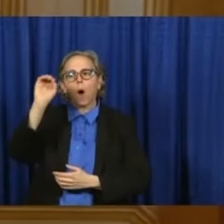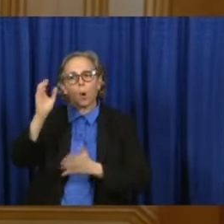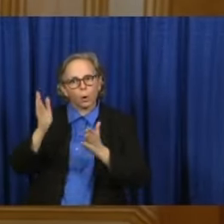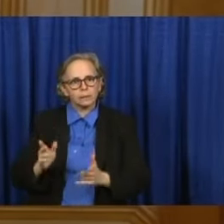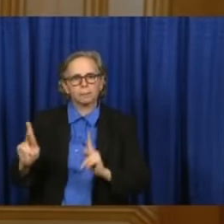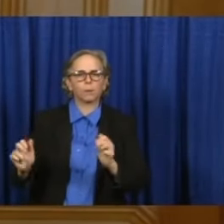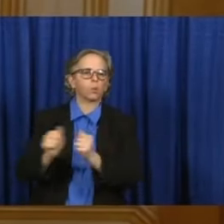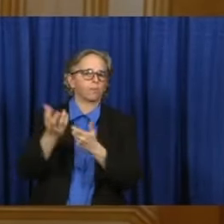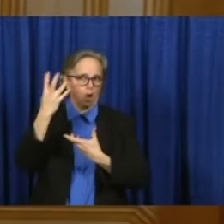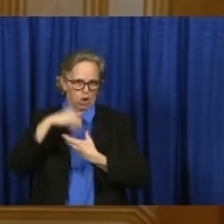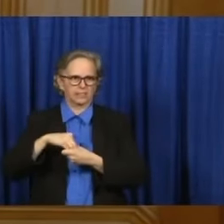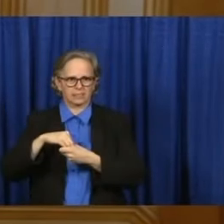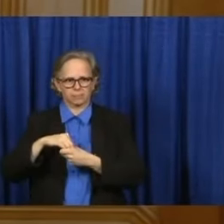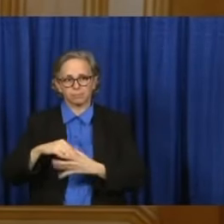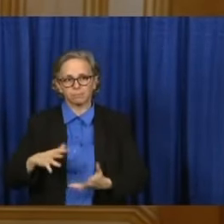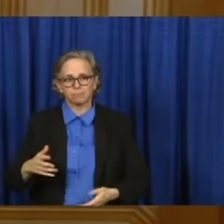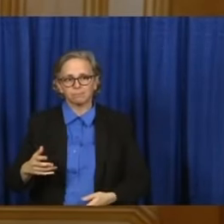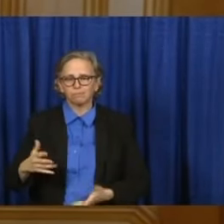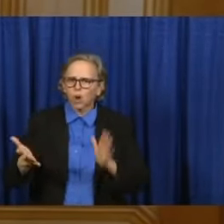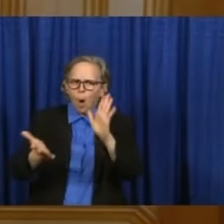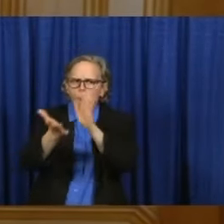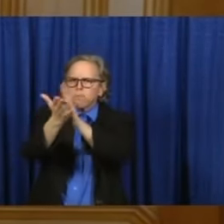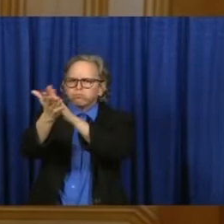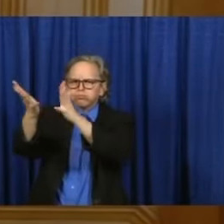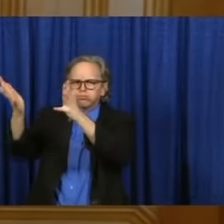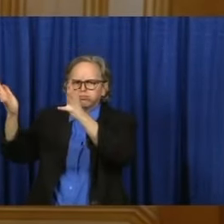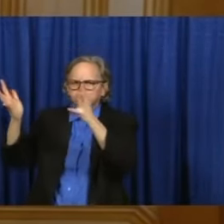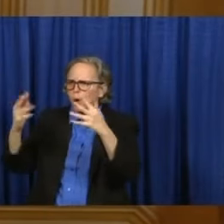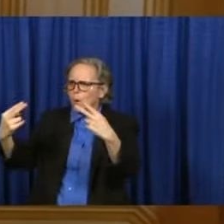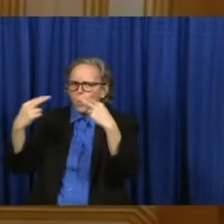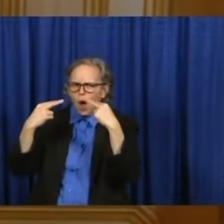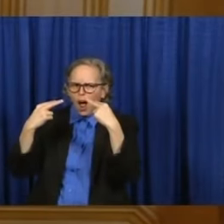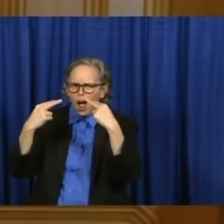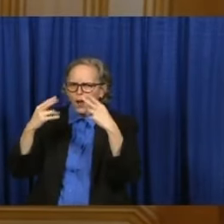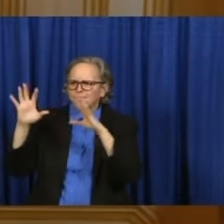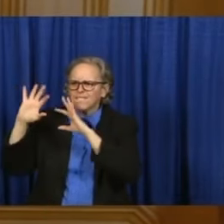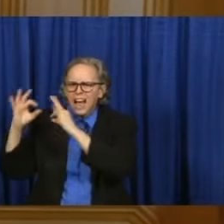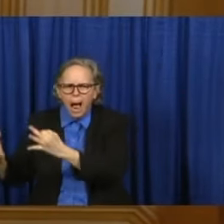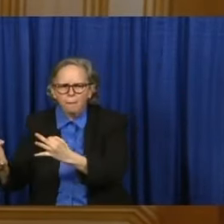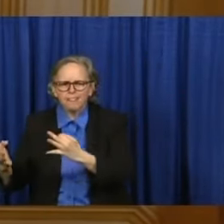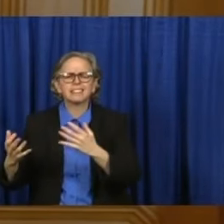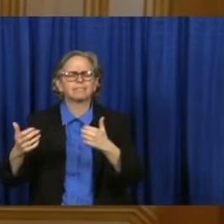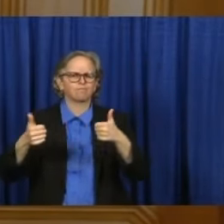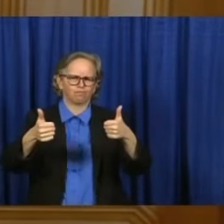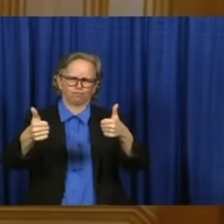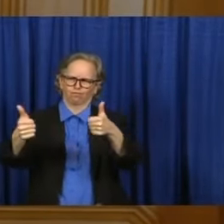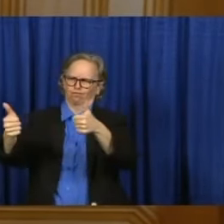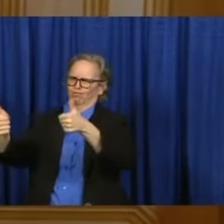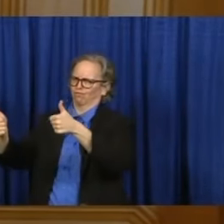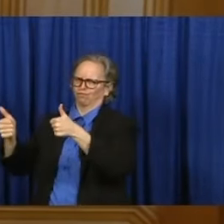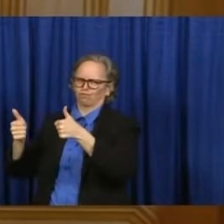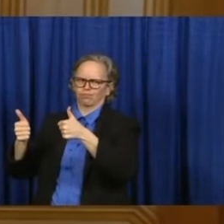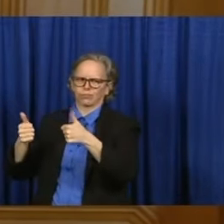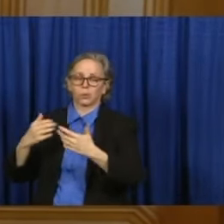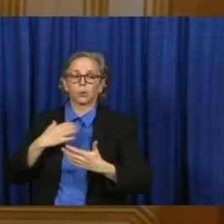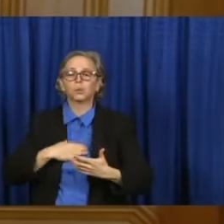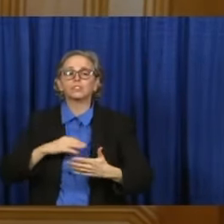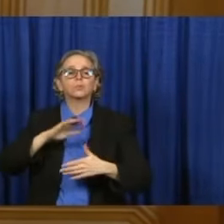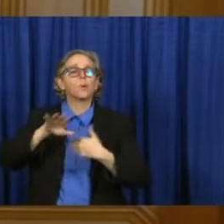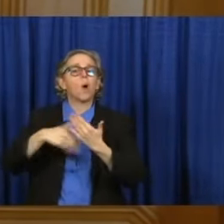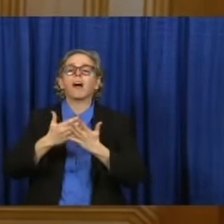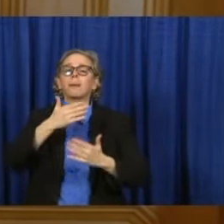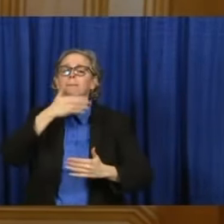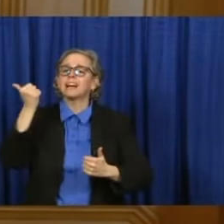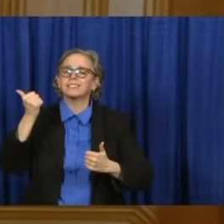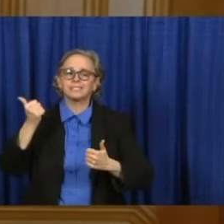of you out there who might be watching and their families. We wish you all the best. We're all